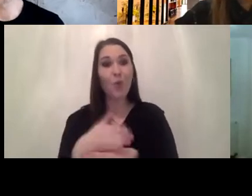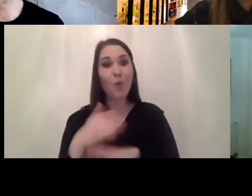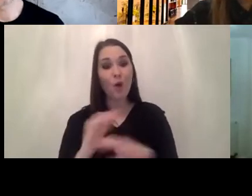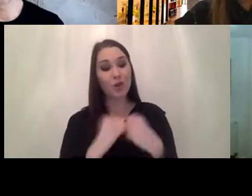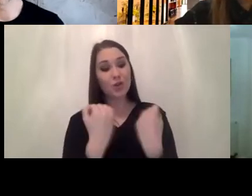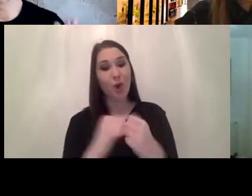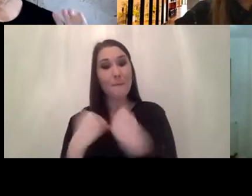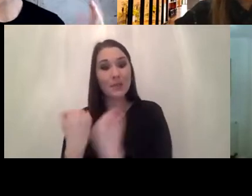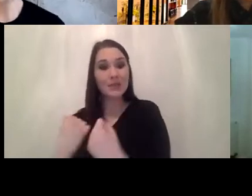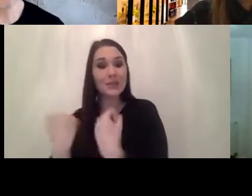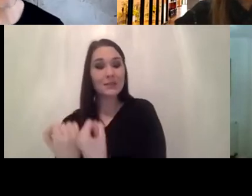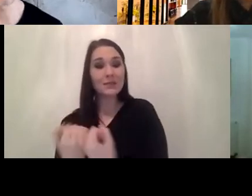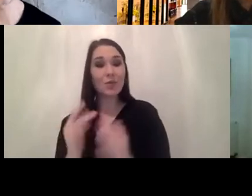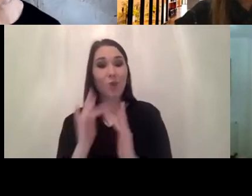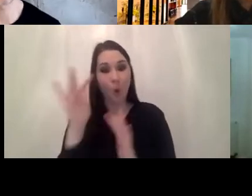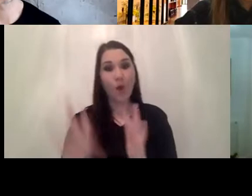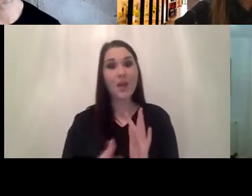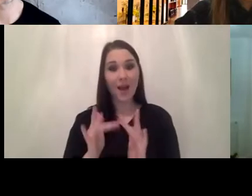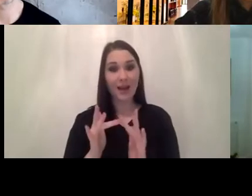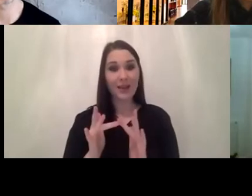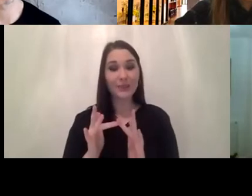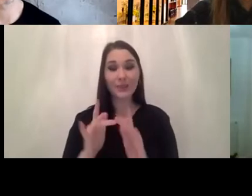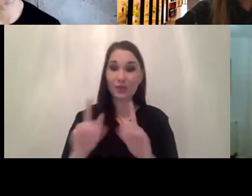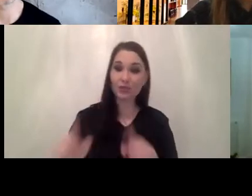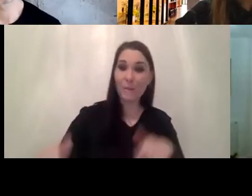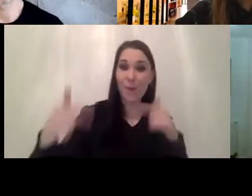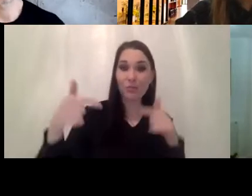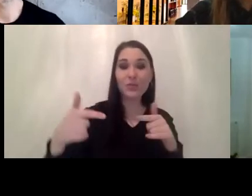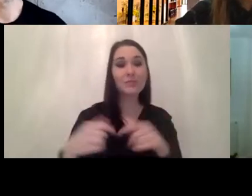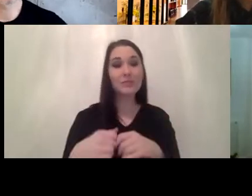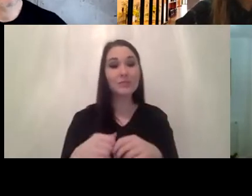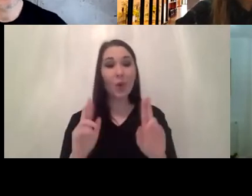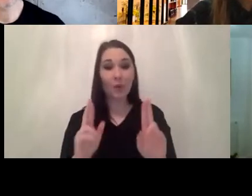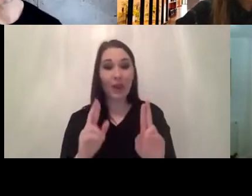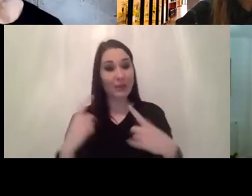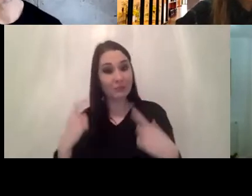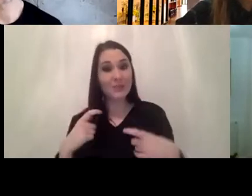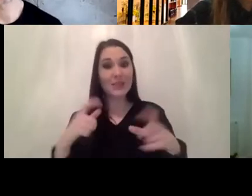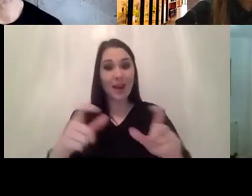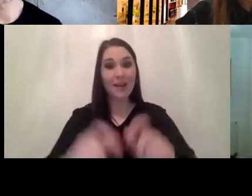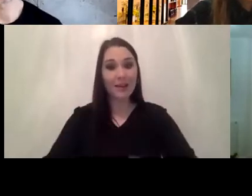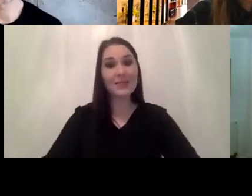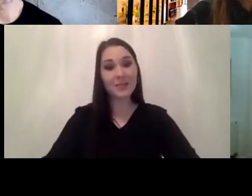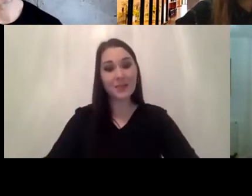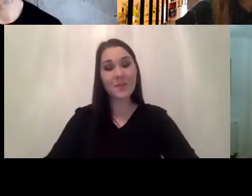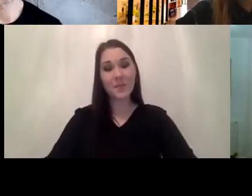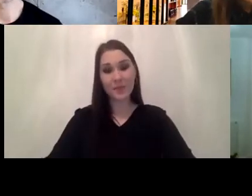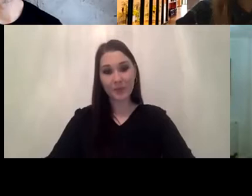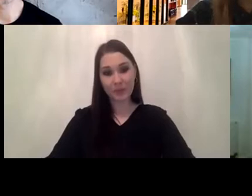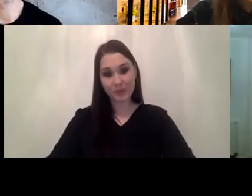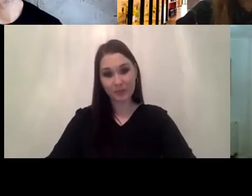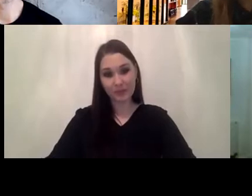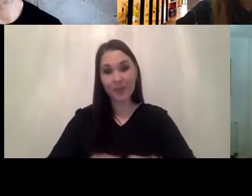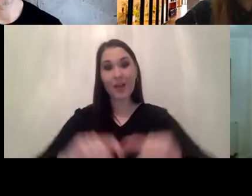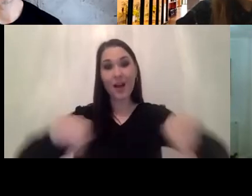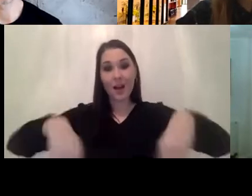online and remotely, and hoping some of that aspect stays there together. And certainly, pushing us to more collaborative